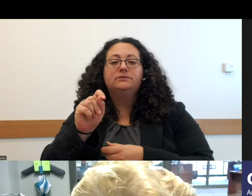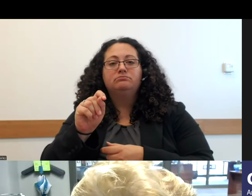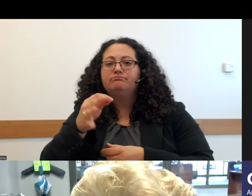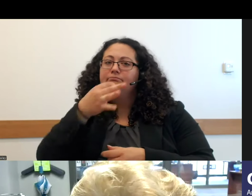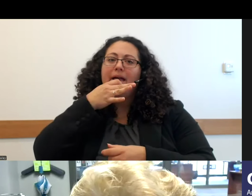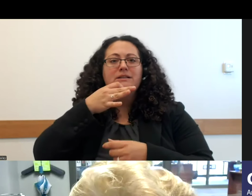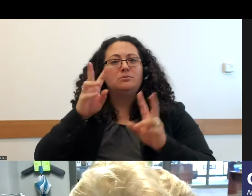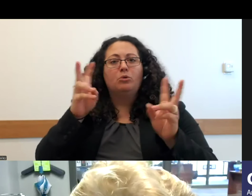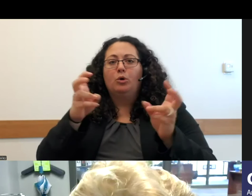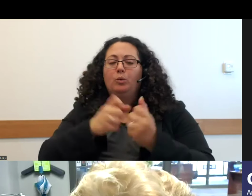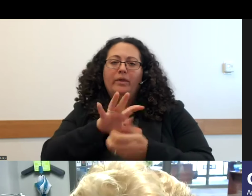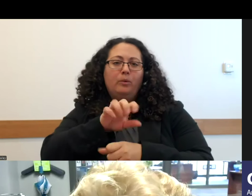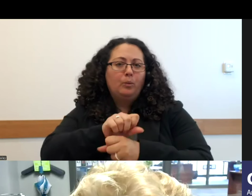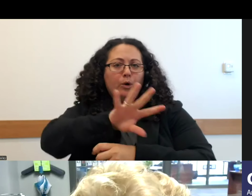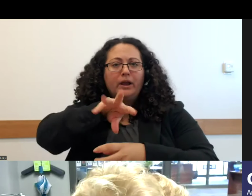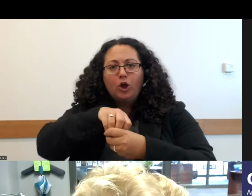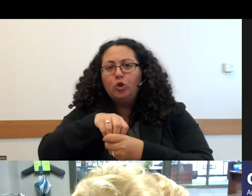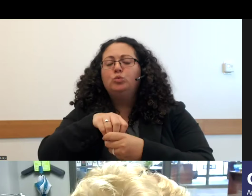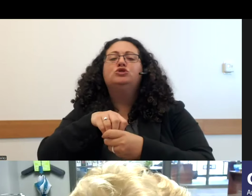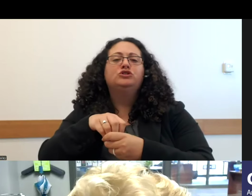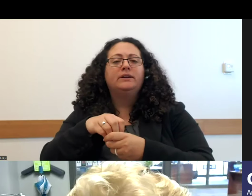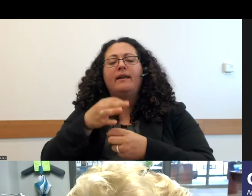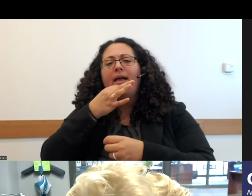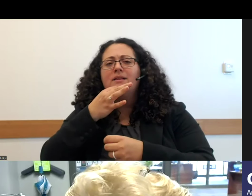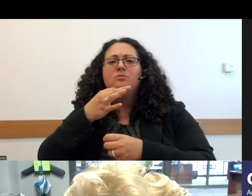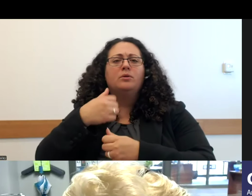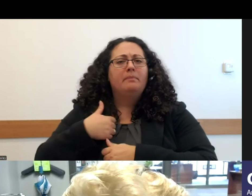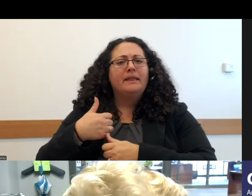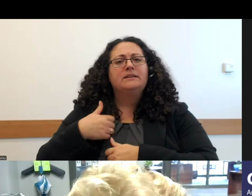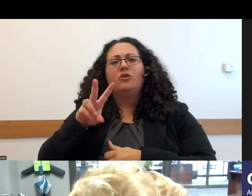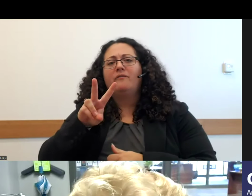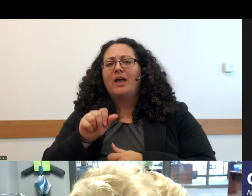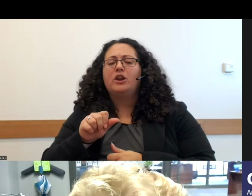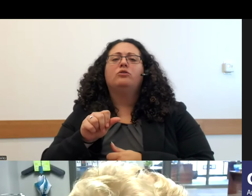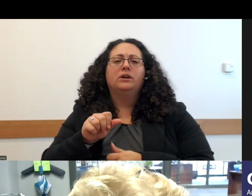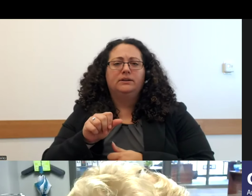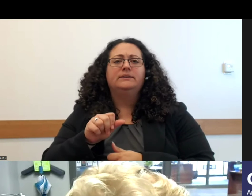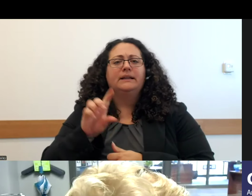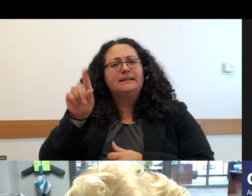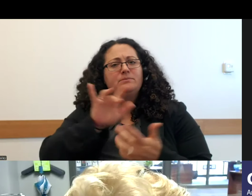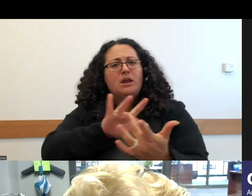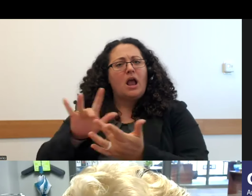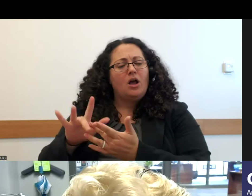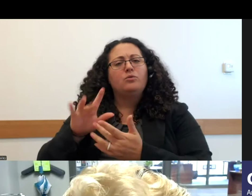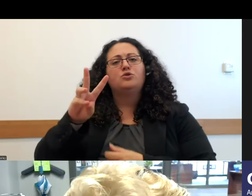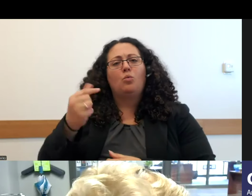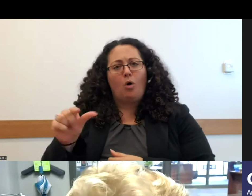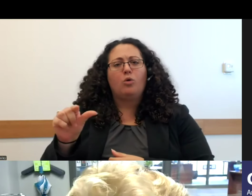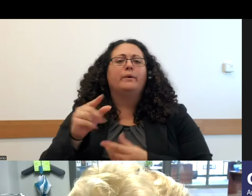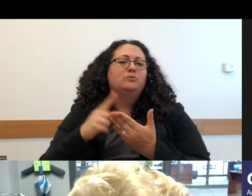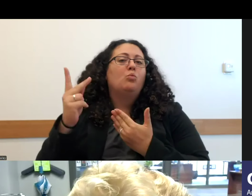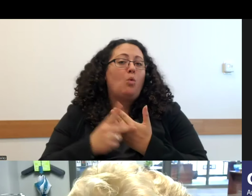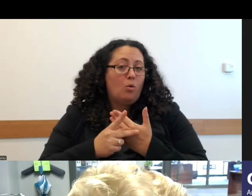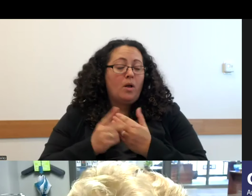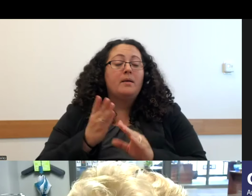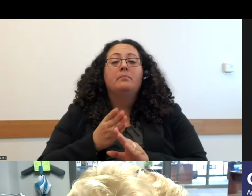and inclusion programs, focusing on military, veteran, and disability outreach in the Walgreens disability programs.